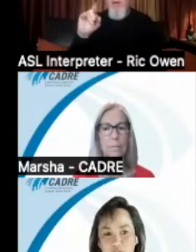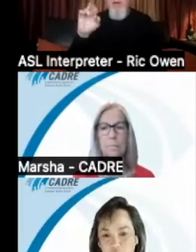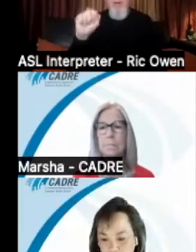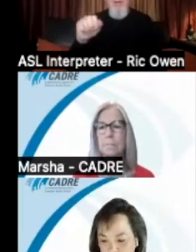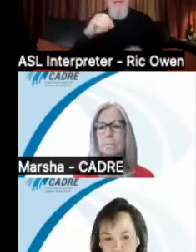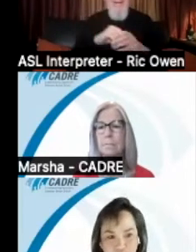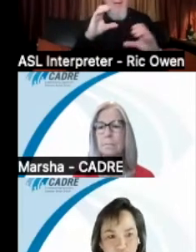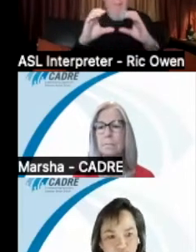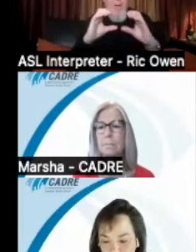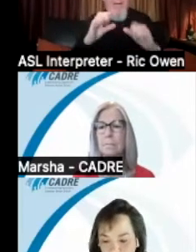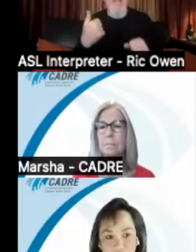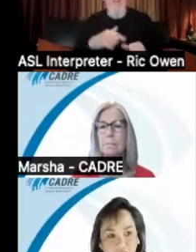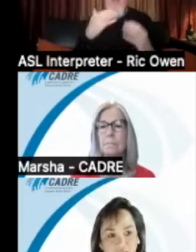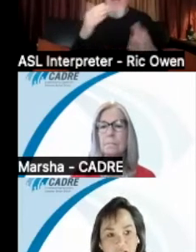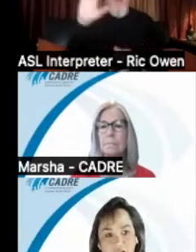their support.